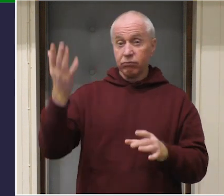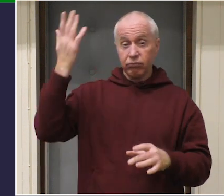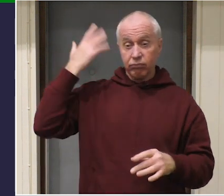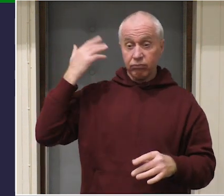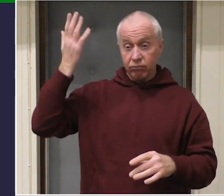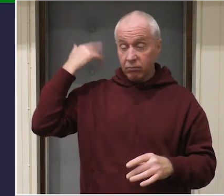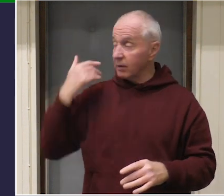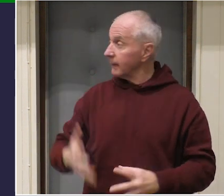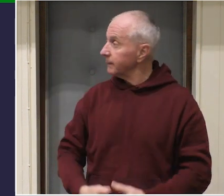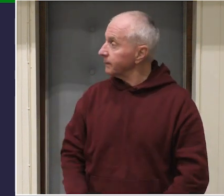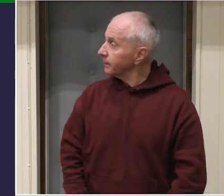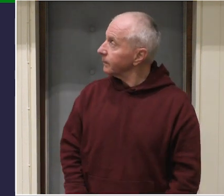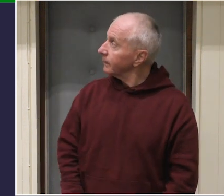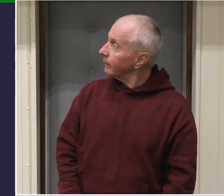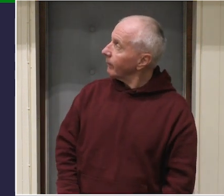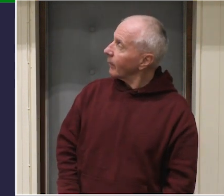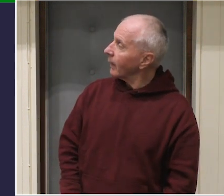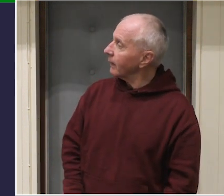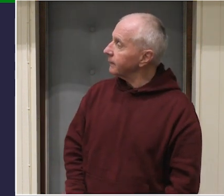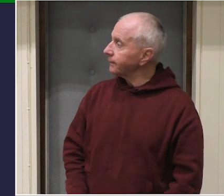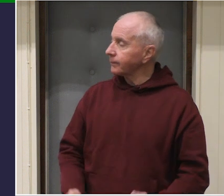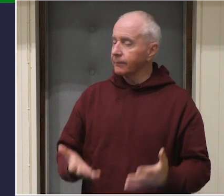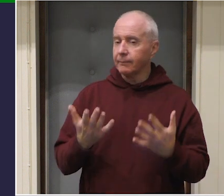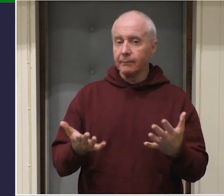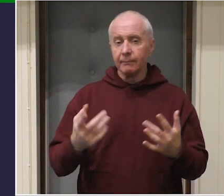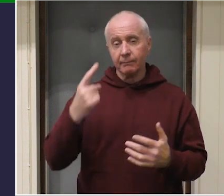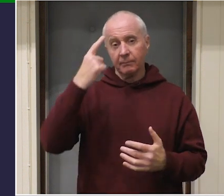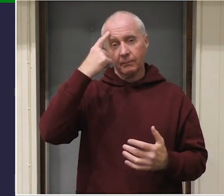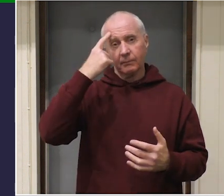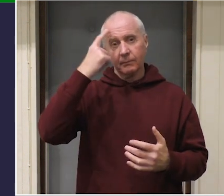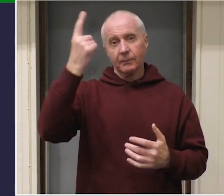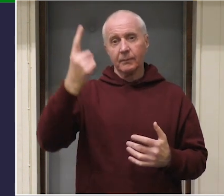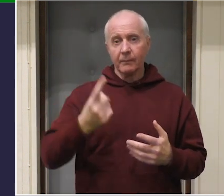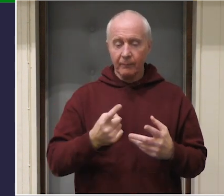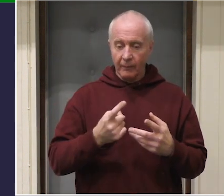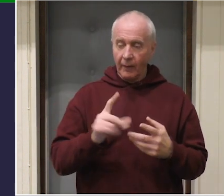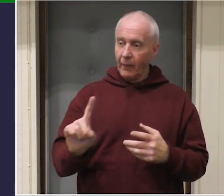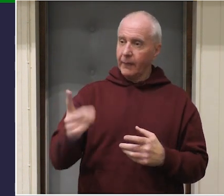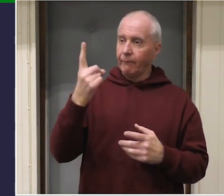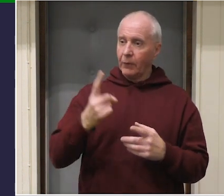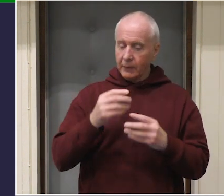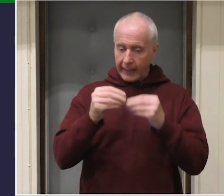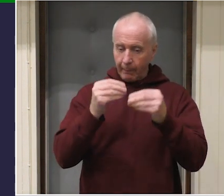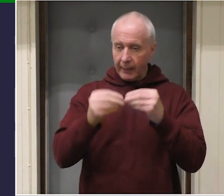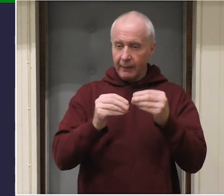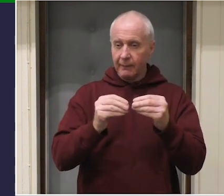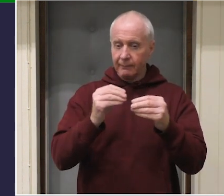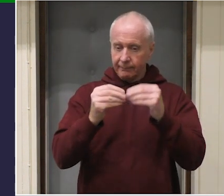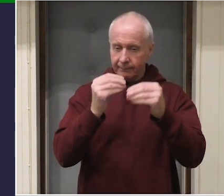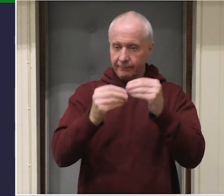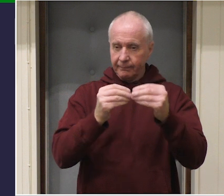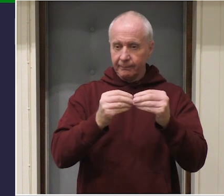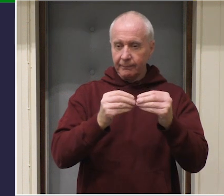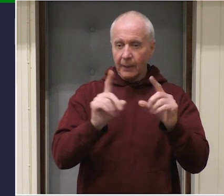Okay, next question then. Anybody want to guess the first time a calculation was made about what an eclipse would look like? I mean,